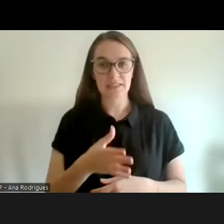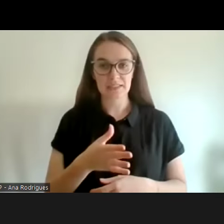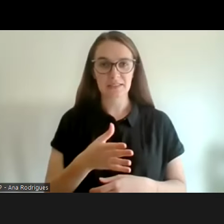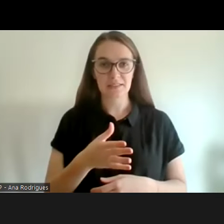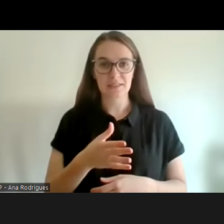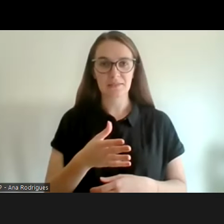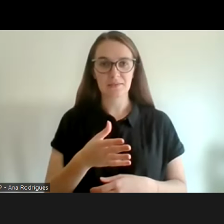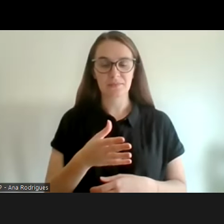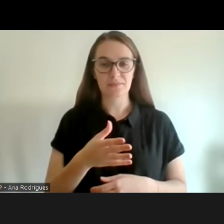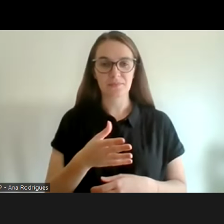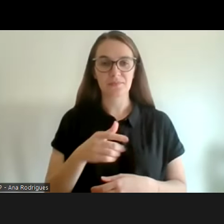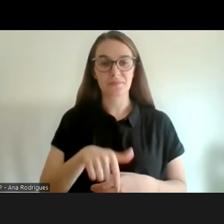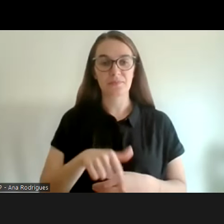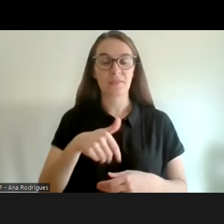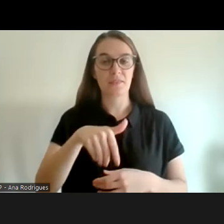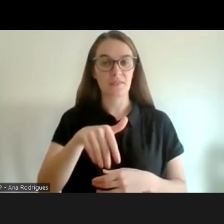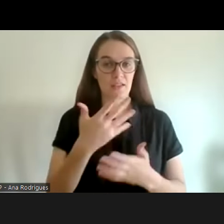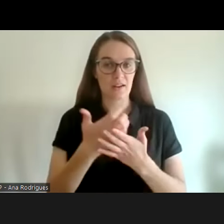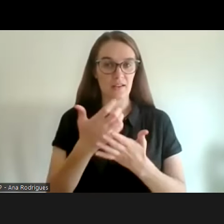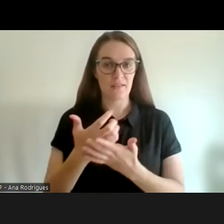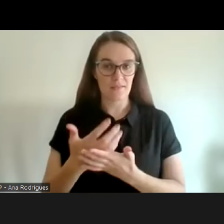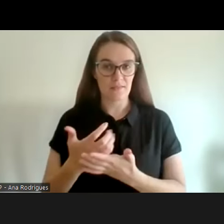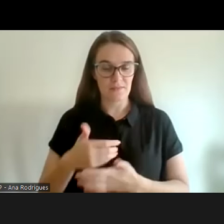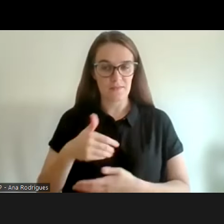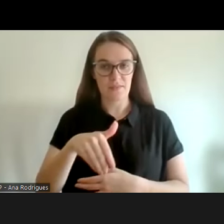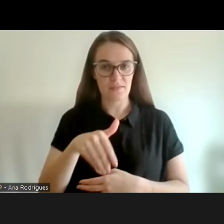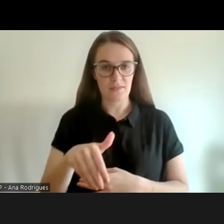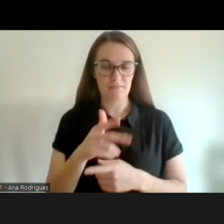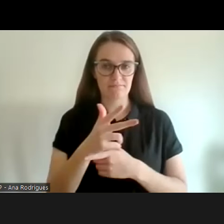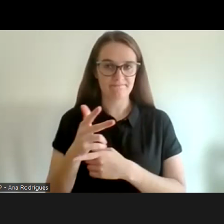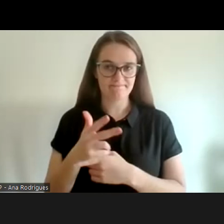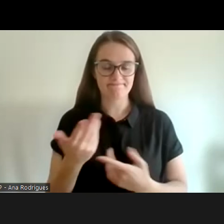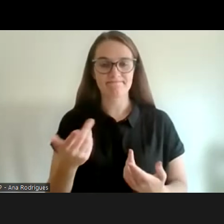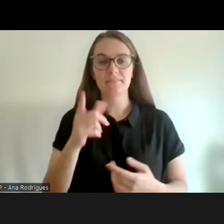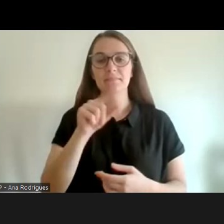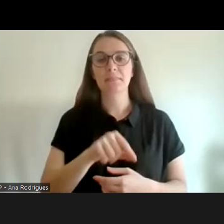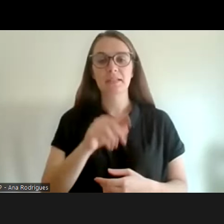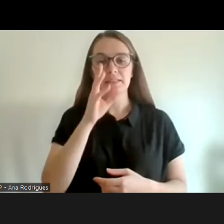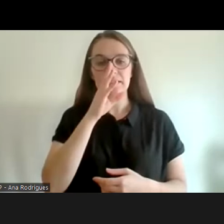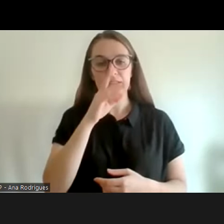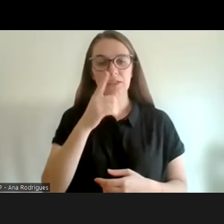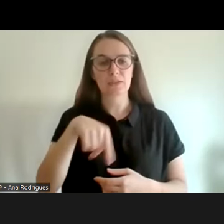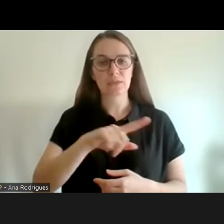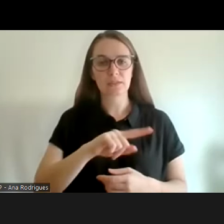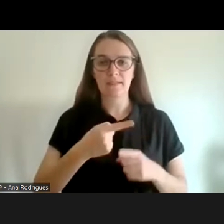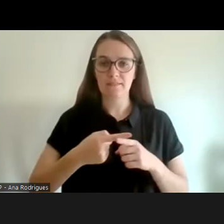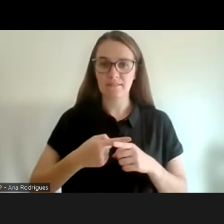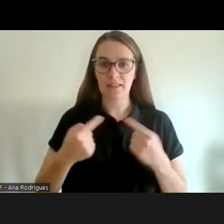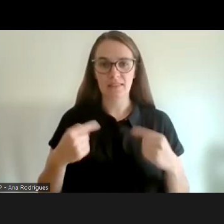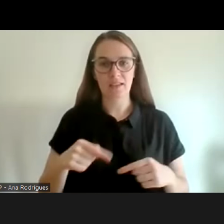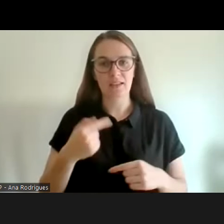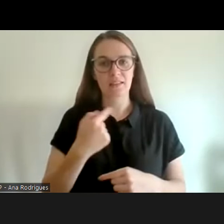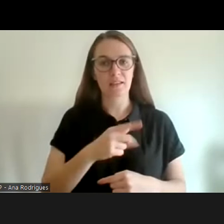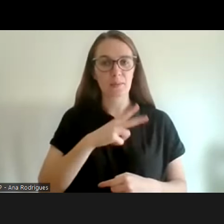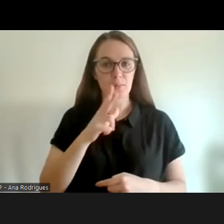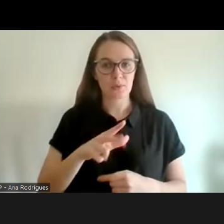Live interpretation is available in Portuguese and Spanish. We would like to remind